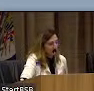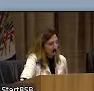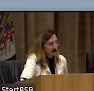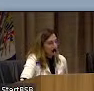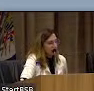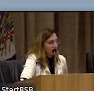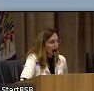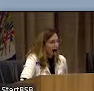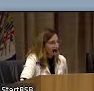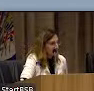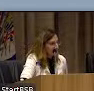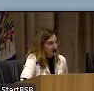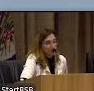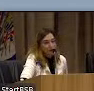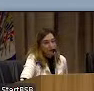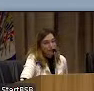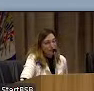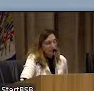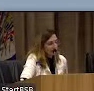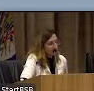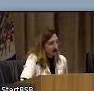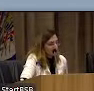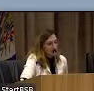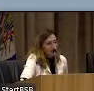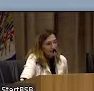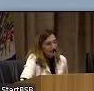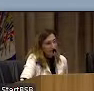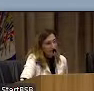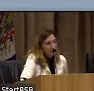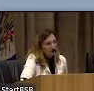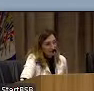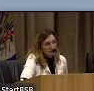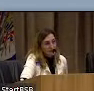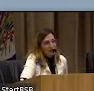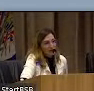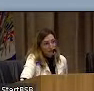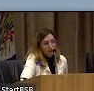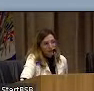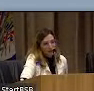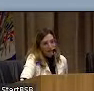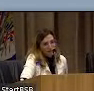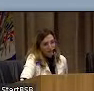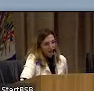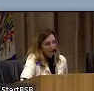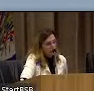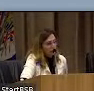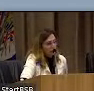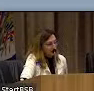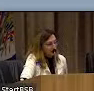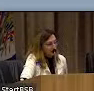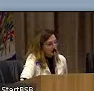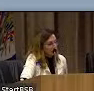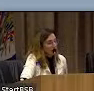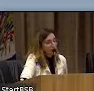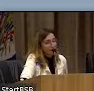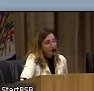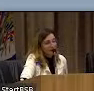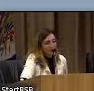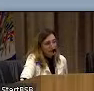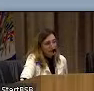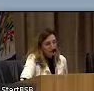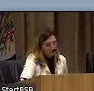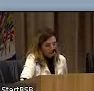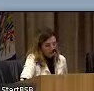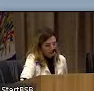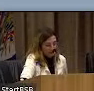40,000 cases for COVID-19 and more than 1,000 deaths in this period. And